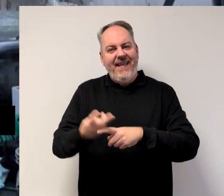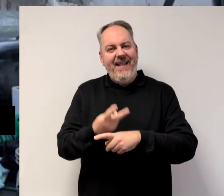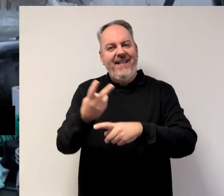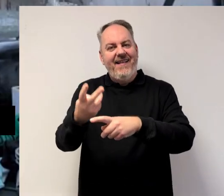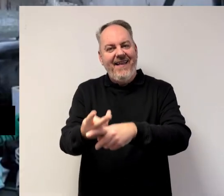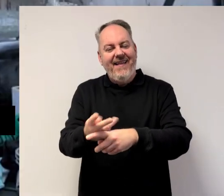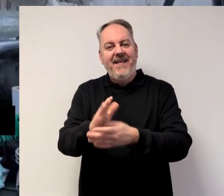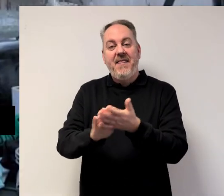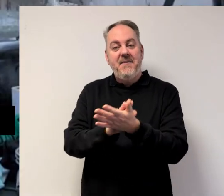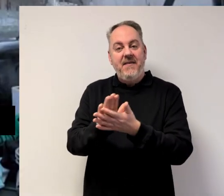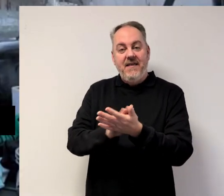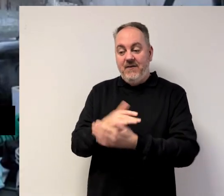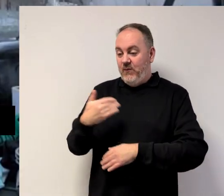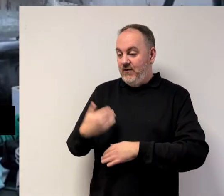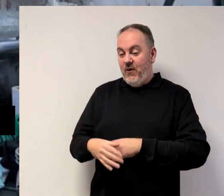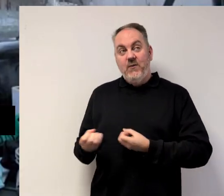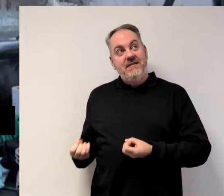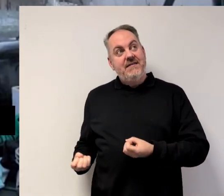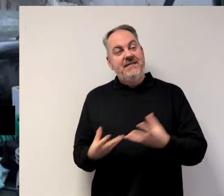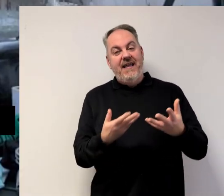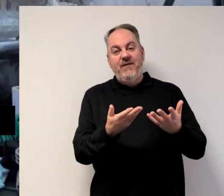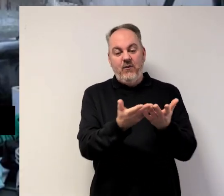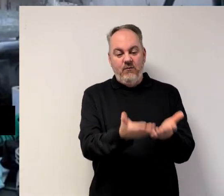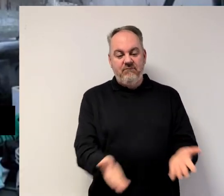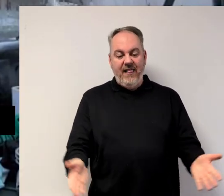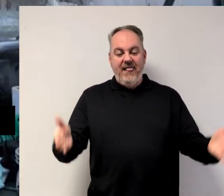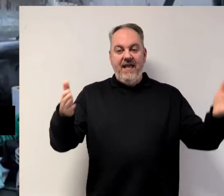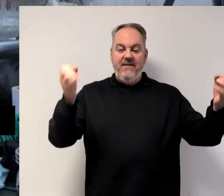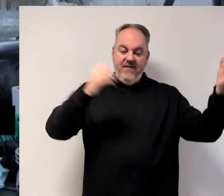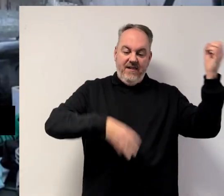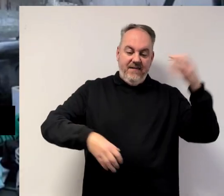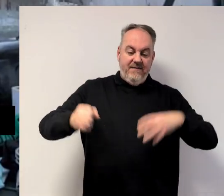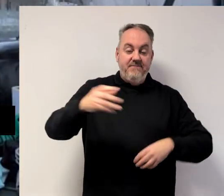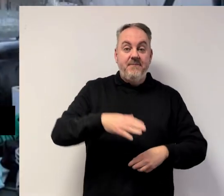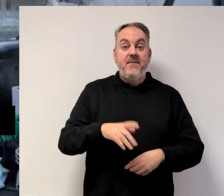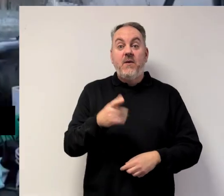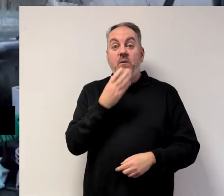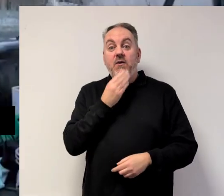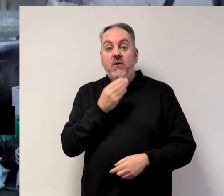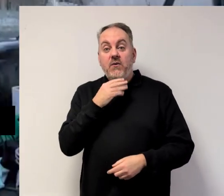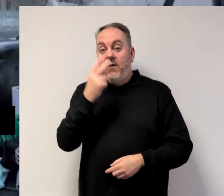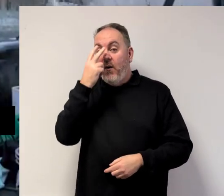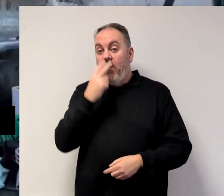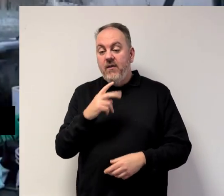the cardboard, that doesn't go to landfill either. We can use it on our beds.